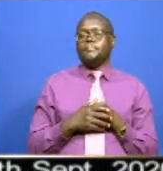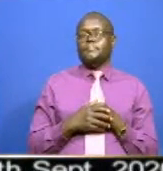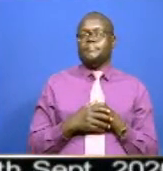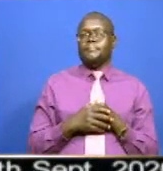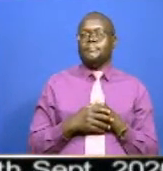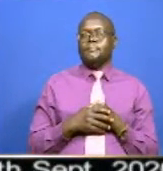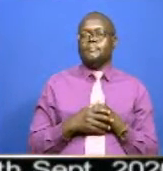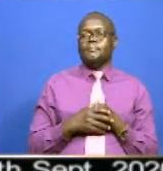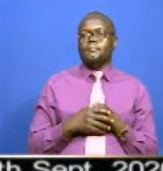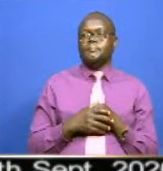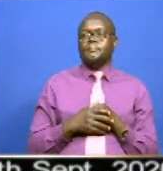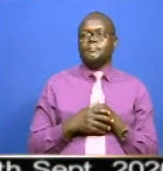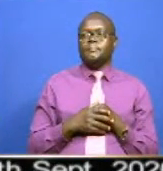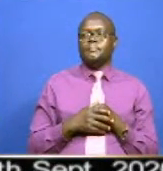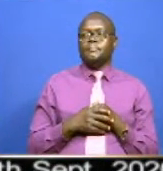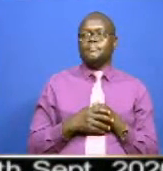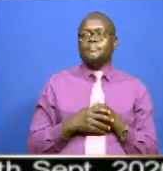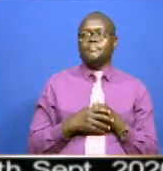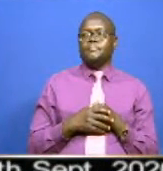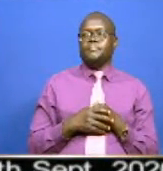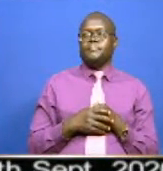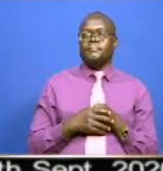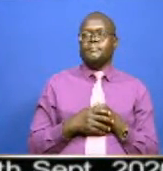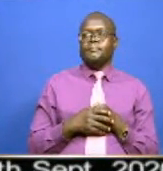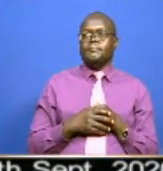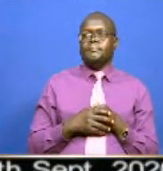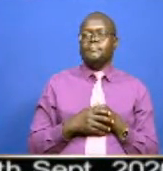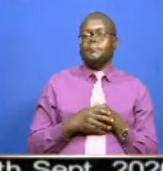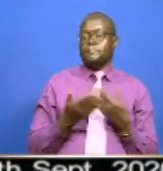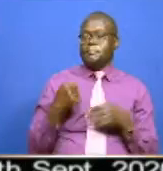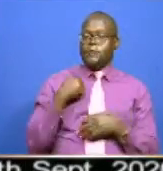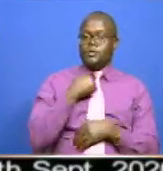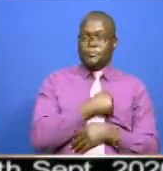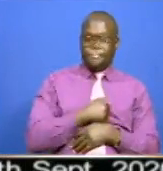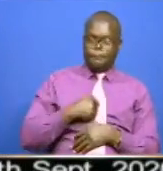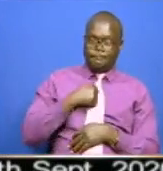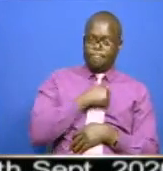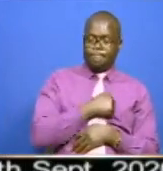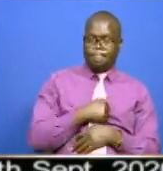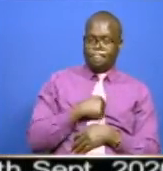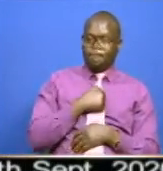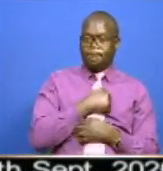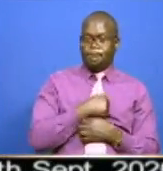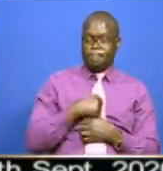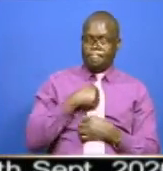President. That regrettably,